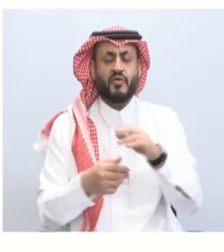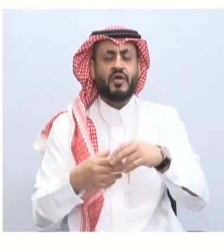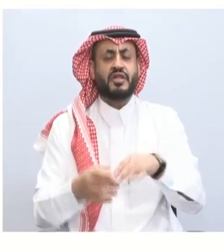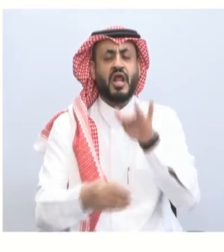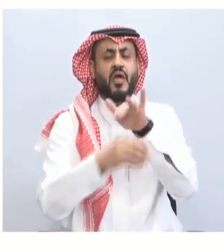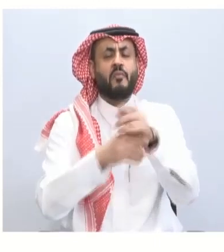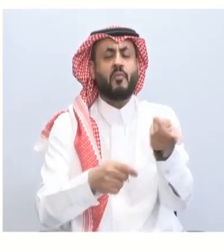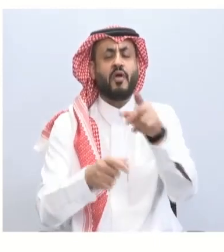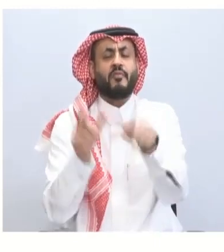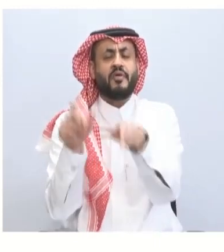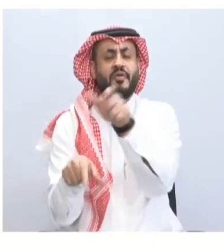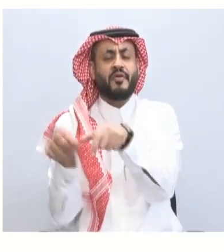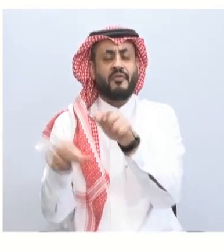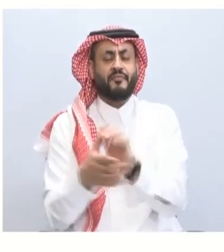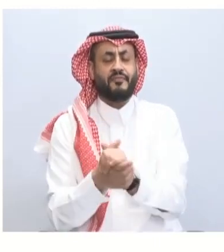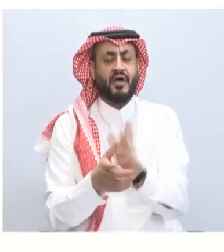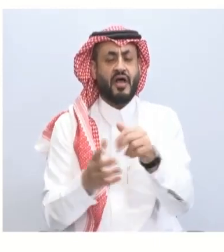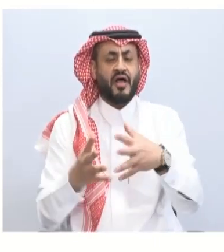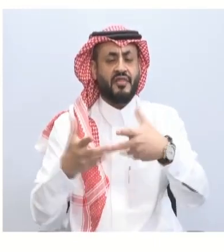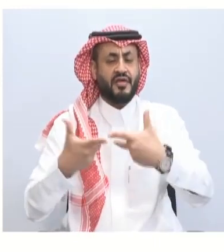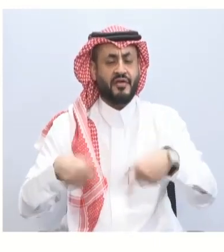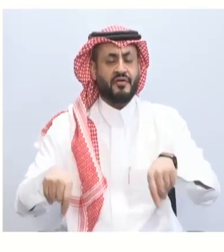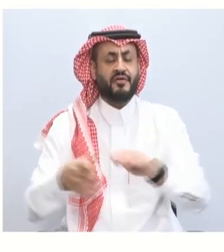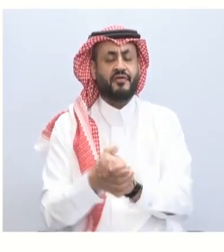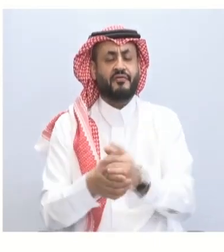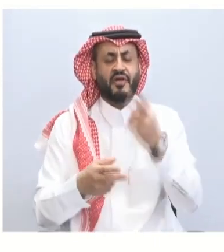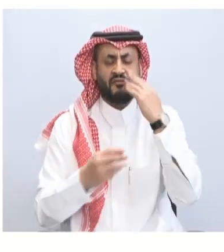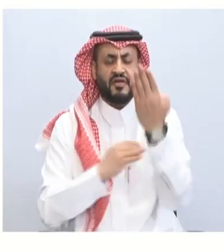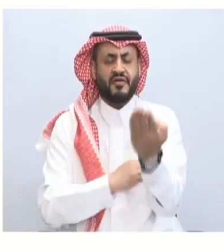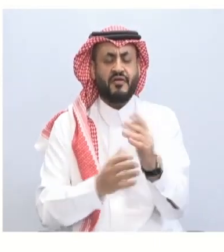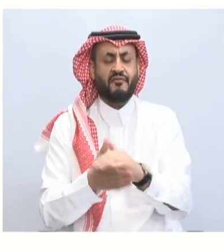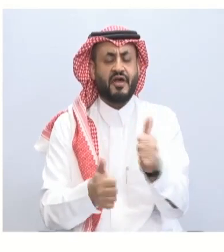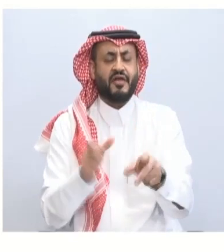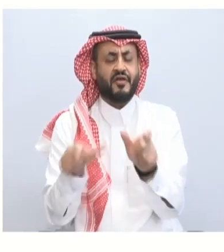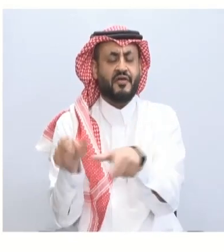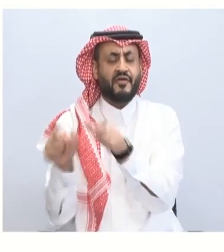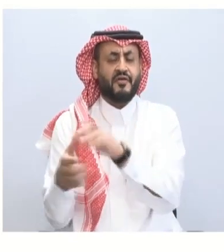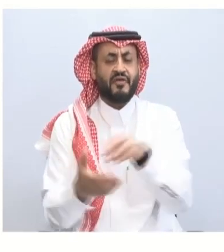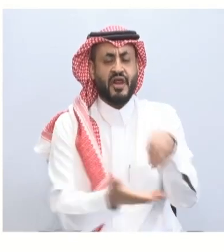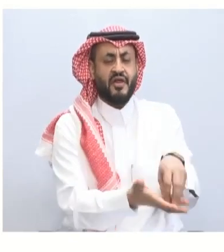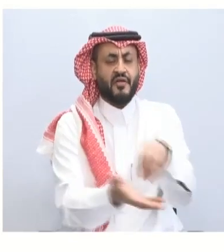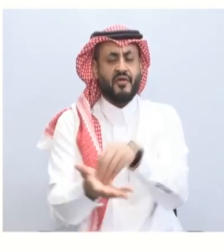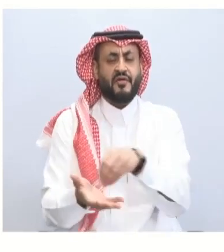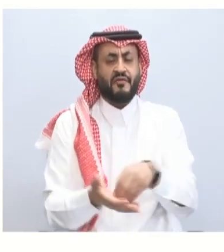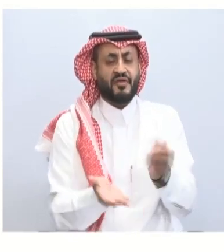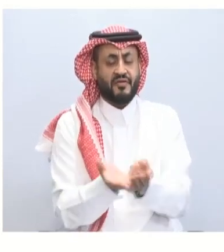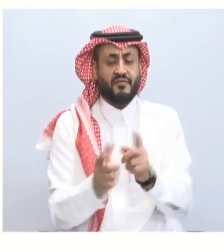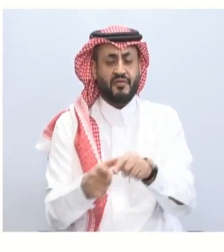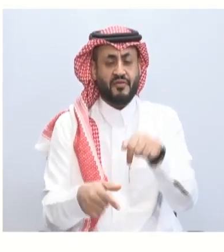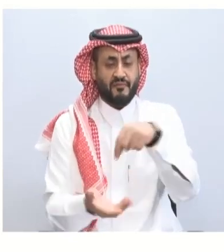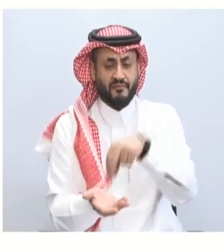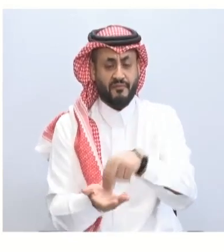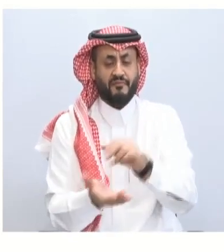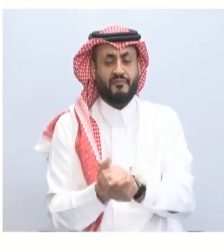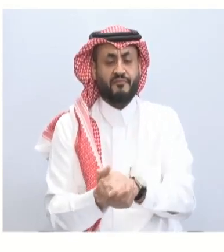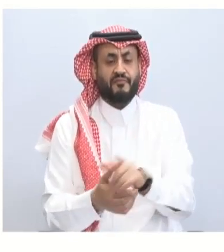and their mindset. These conclusions were reached after participants visited the countries where partner schools were located.